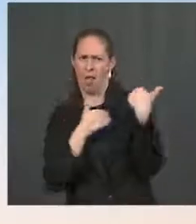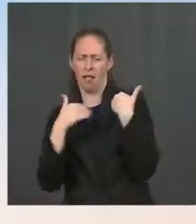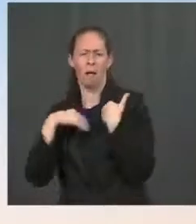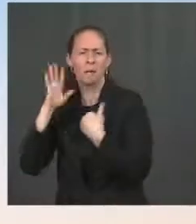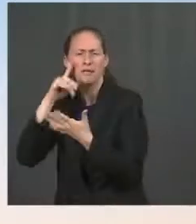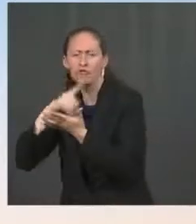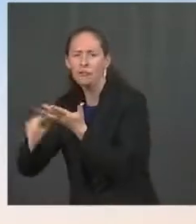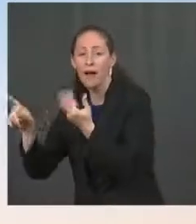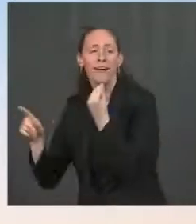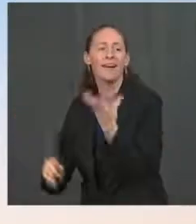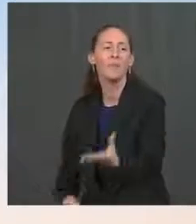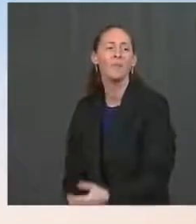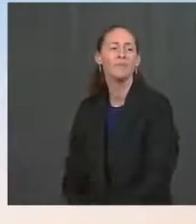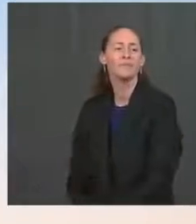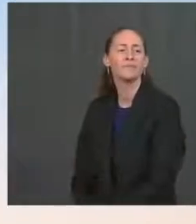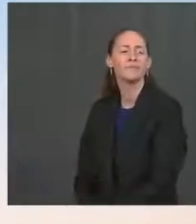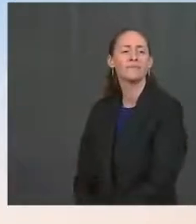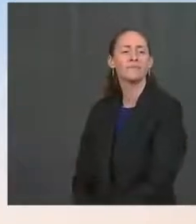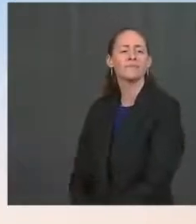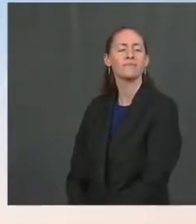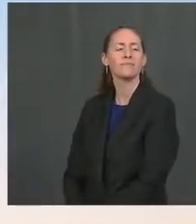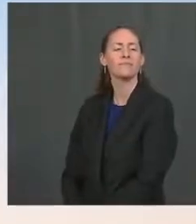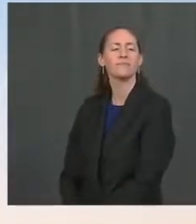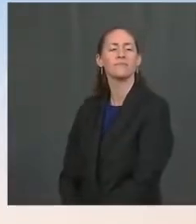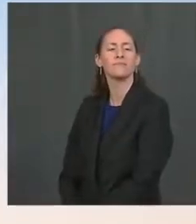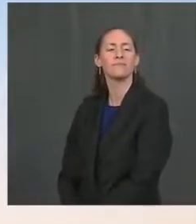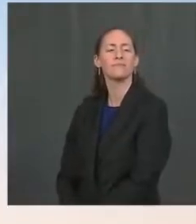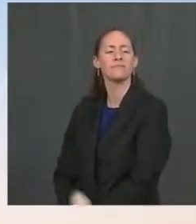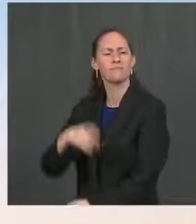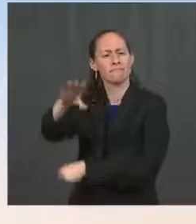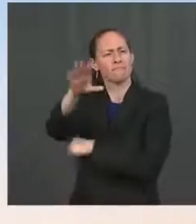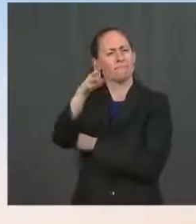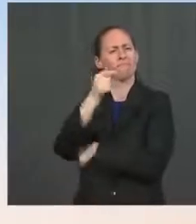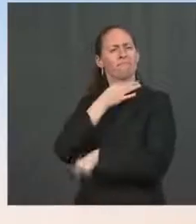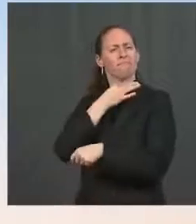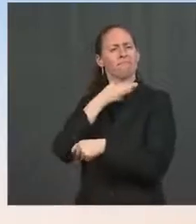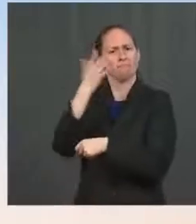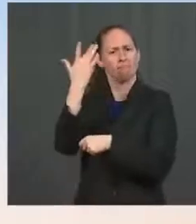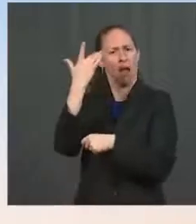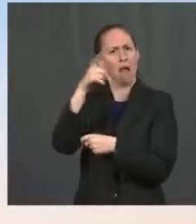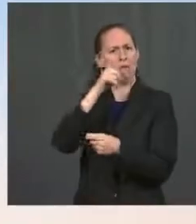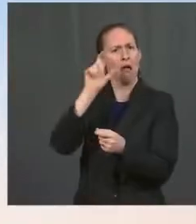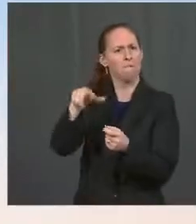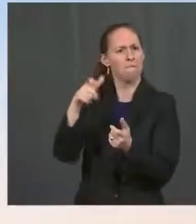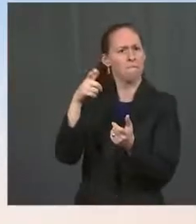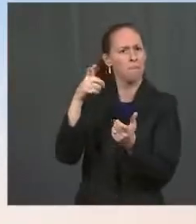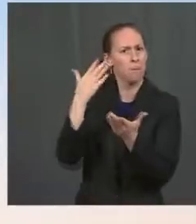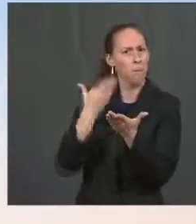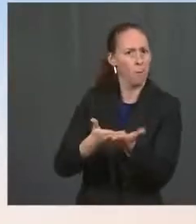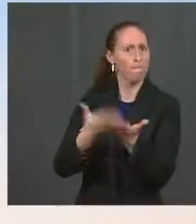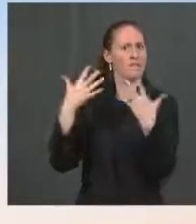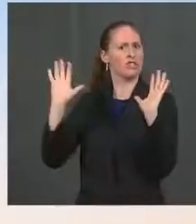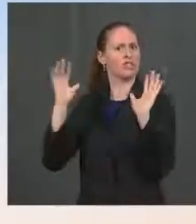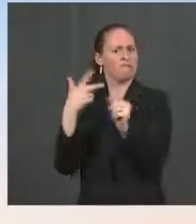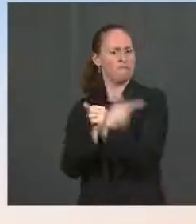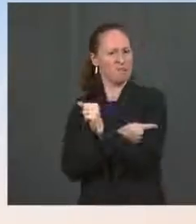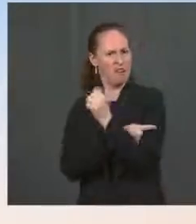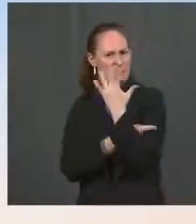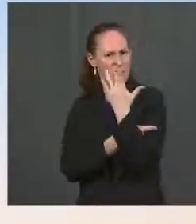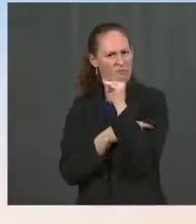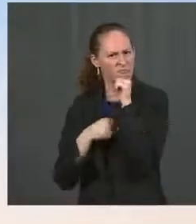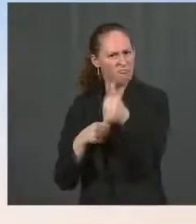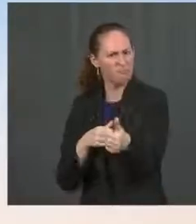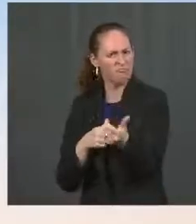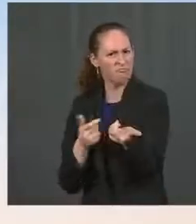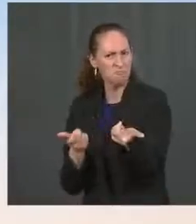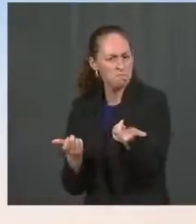not requiring proof of vaccination and just allowing attestation, someone to, verbally say, for example,